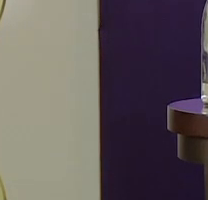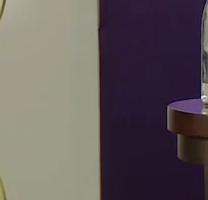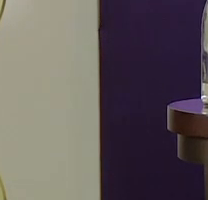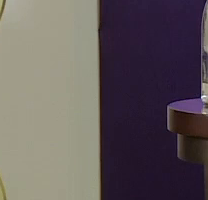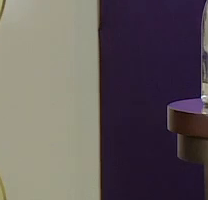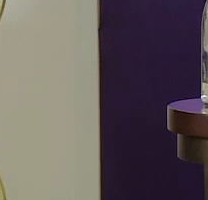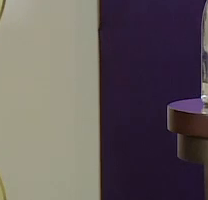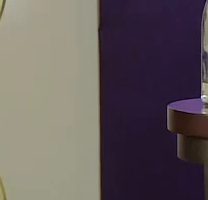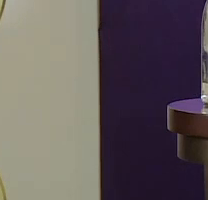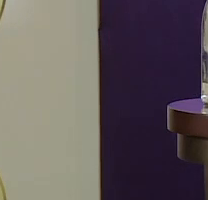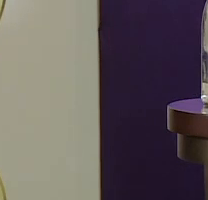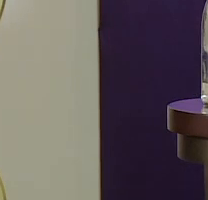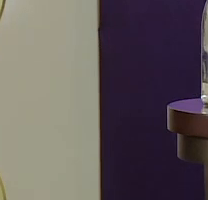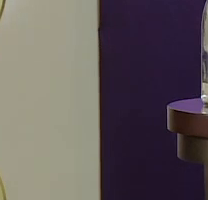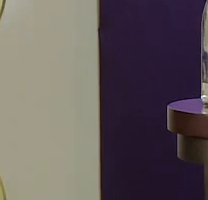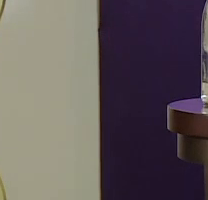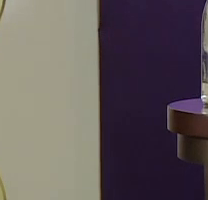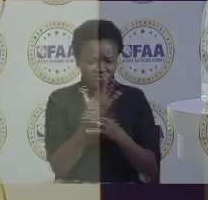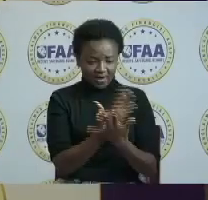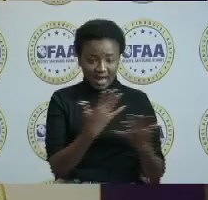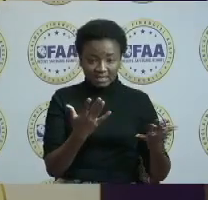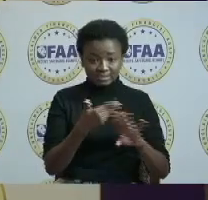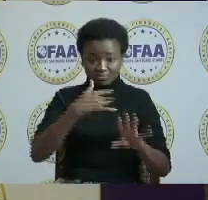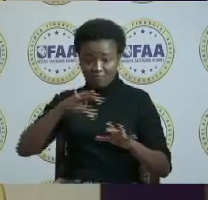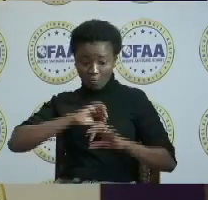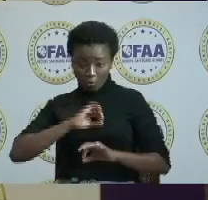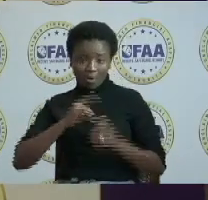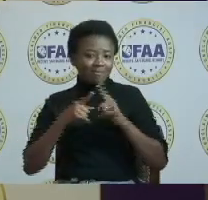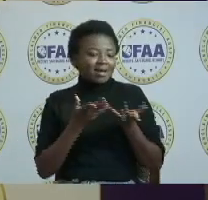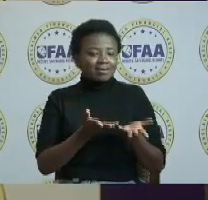certain unclaimed financial assets principles. But first,